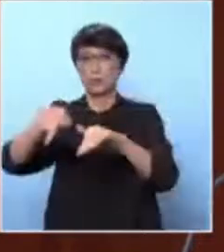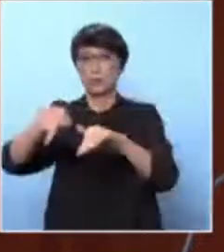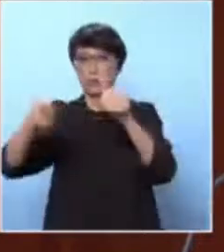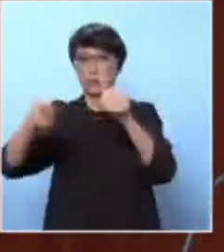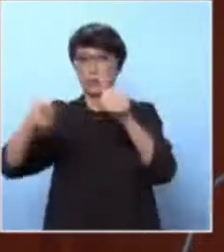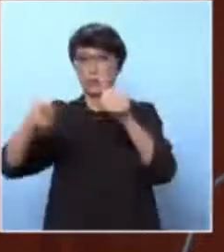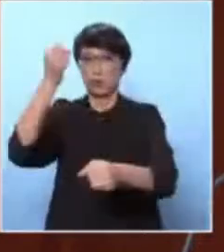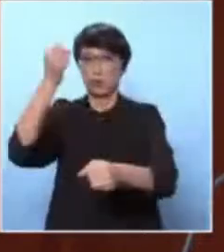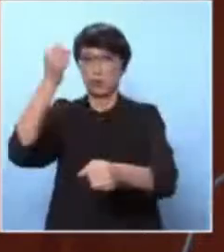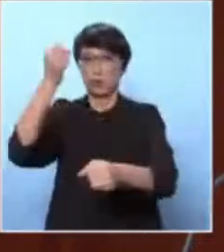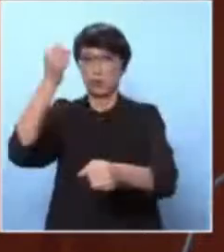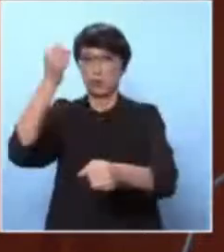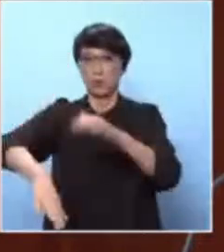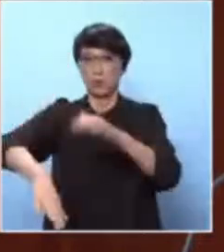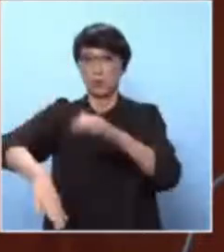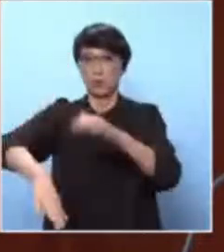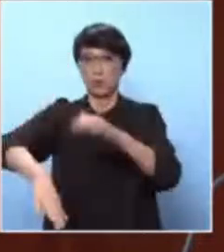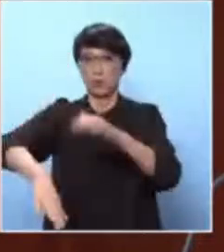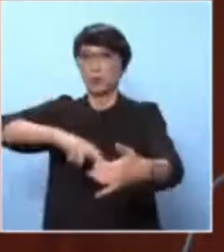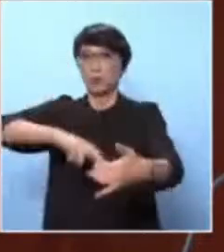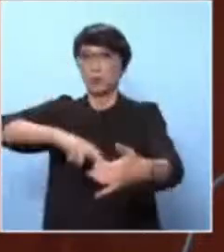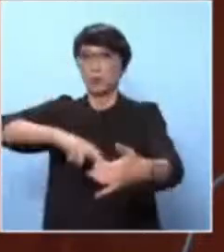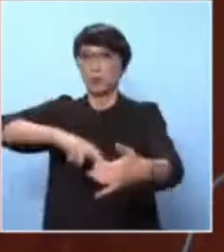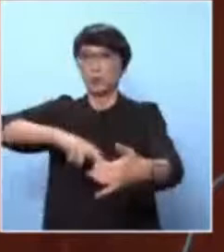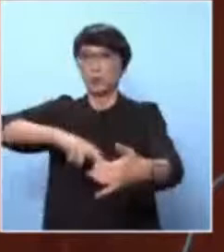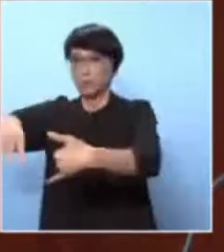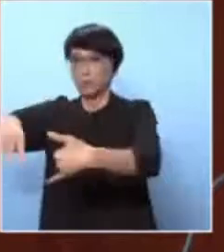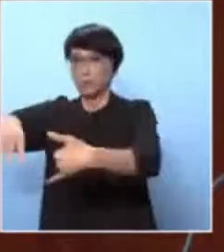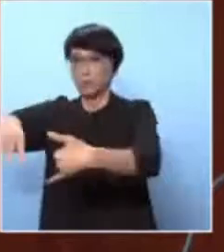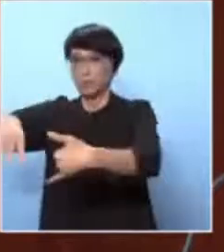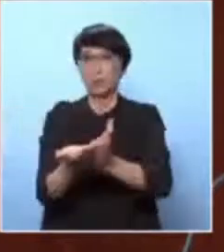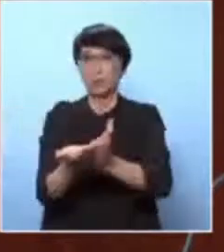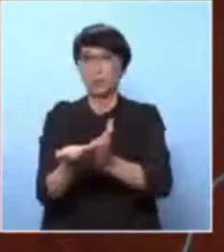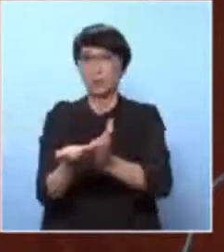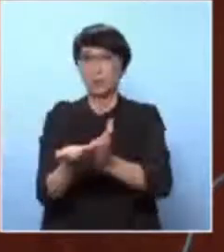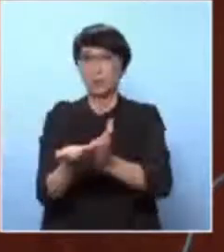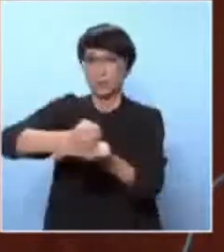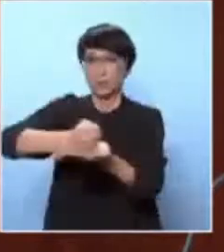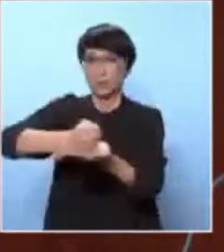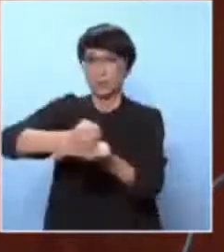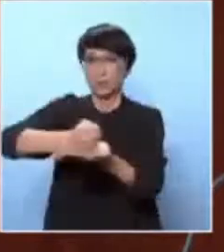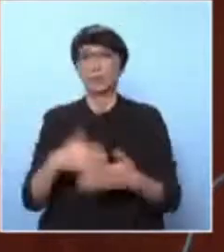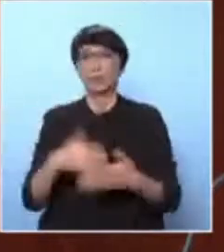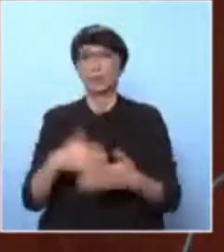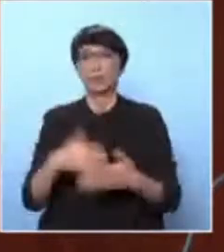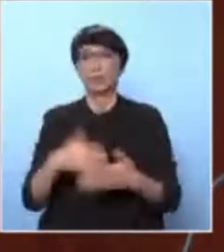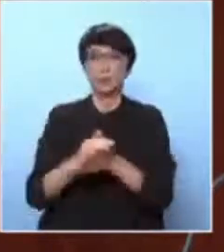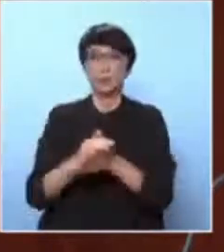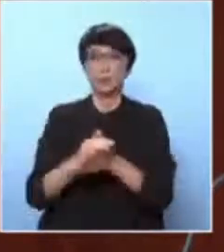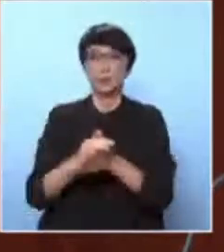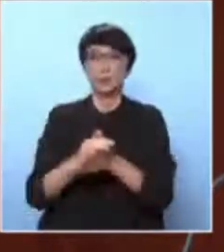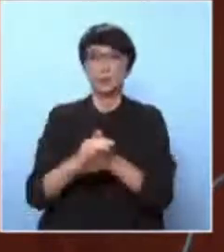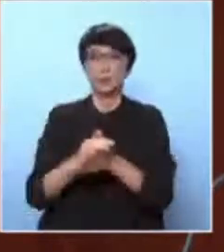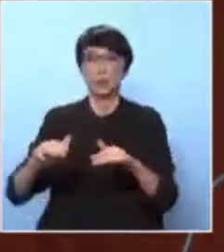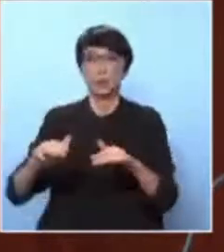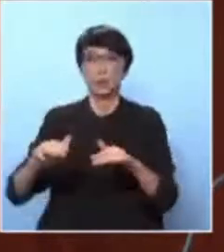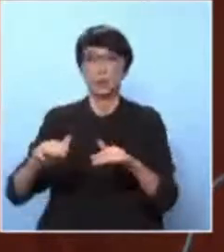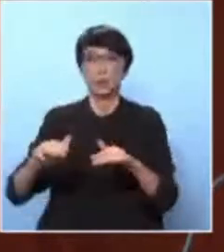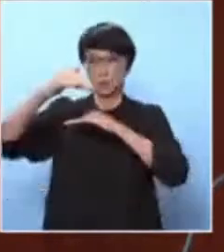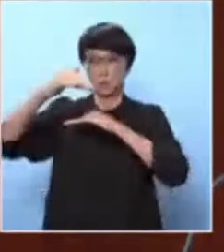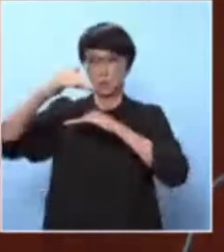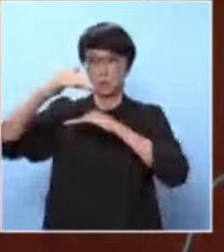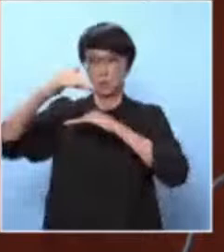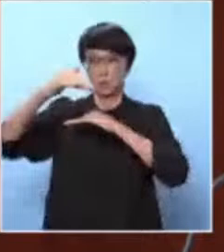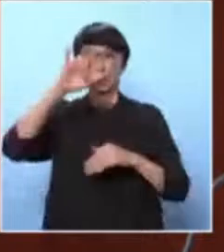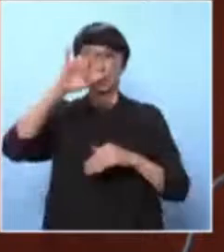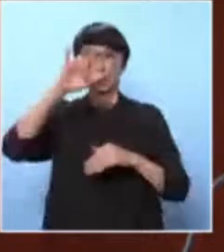cargo acceptance in advance in Dongguan before being transported by sea to HKIA for export by air, without the